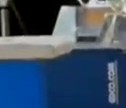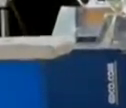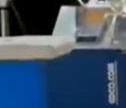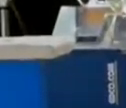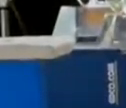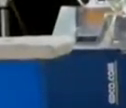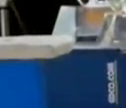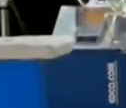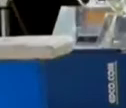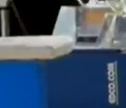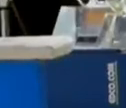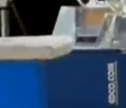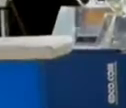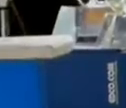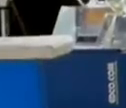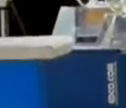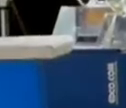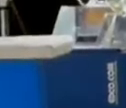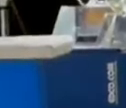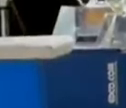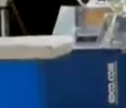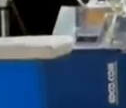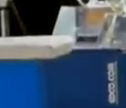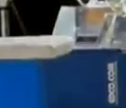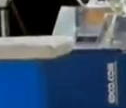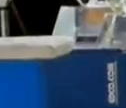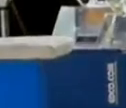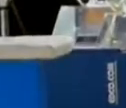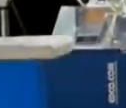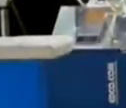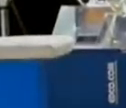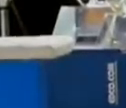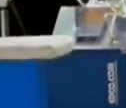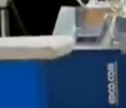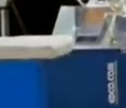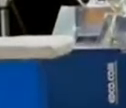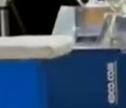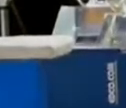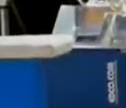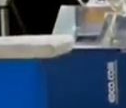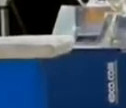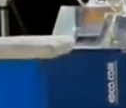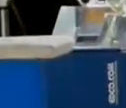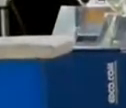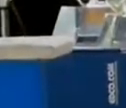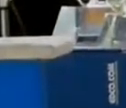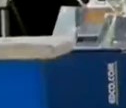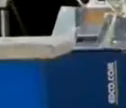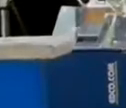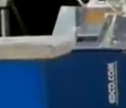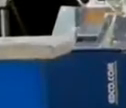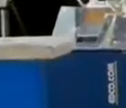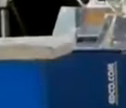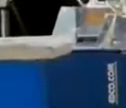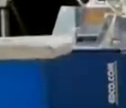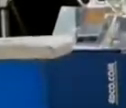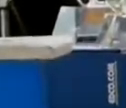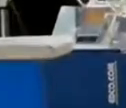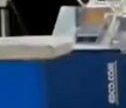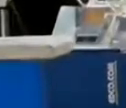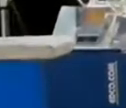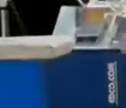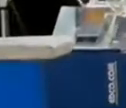sport. Many Bahamians feel the same way. Therefore, the government of the Bahamas is keen to make